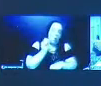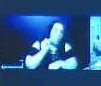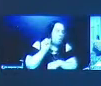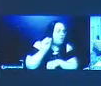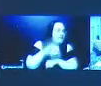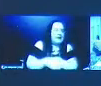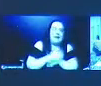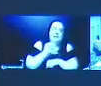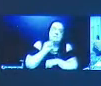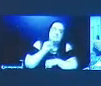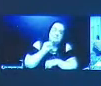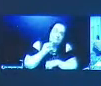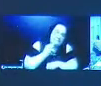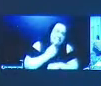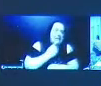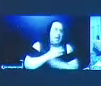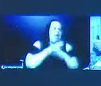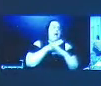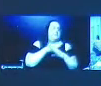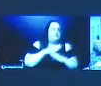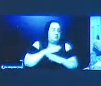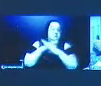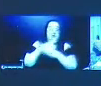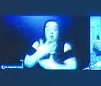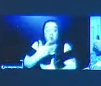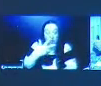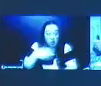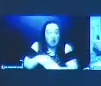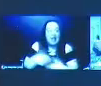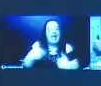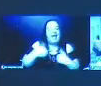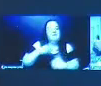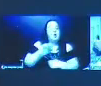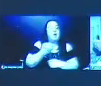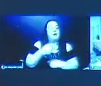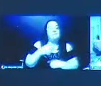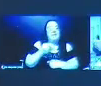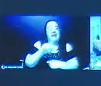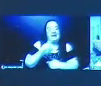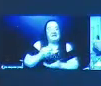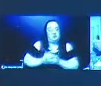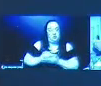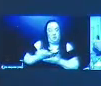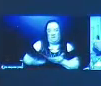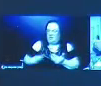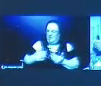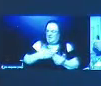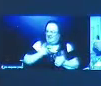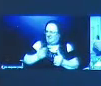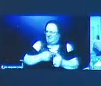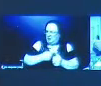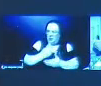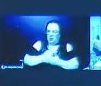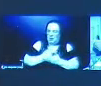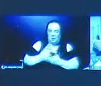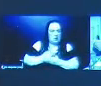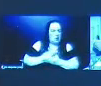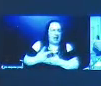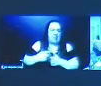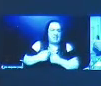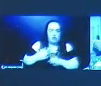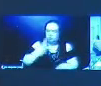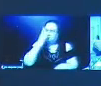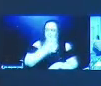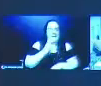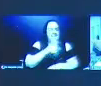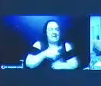significant obstacles, to include having her appendix removed almost in week 1 or week 2, and going straight back to work